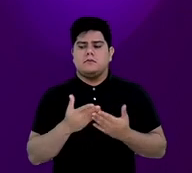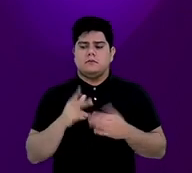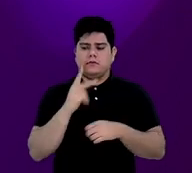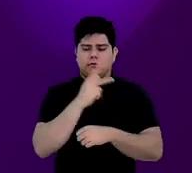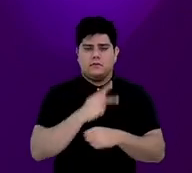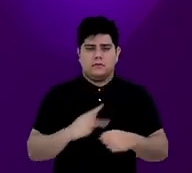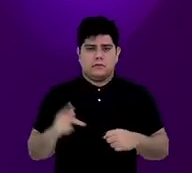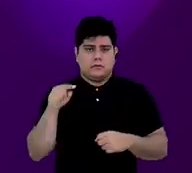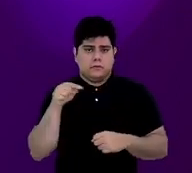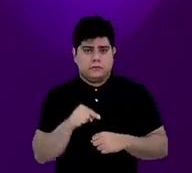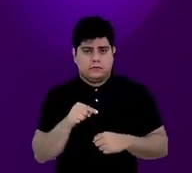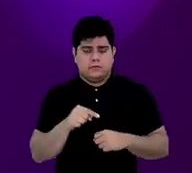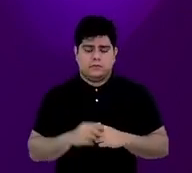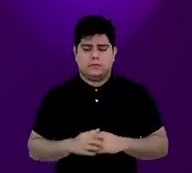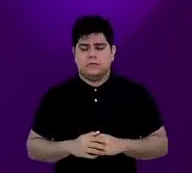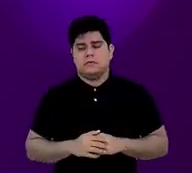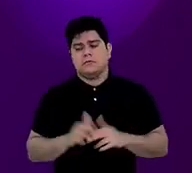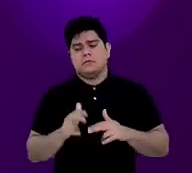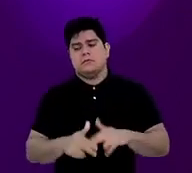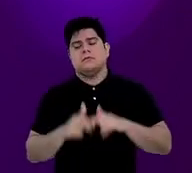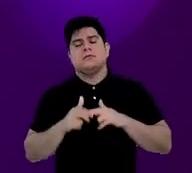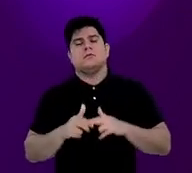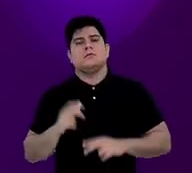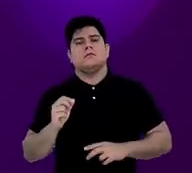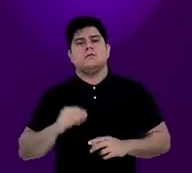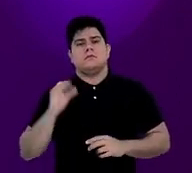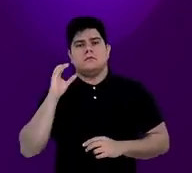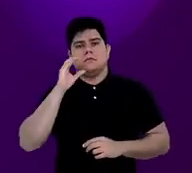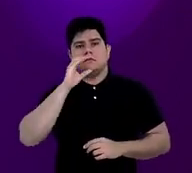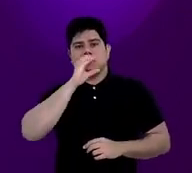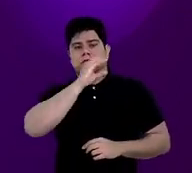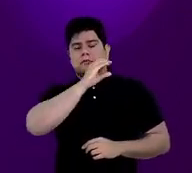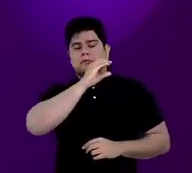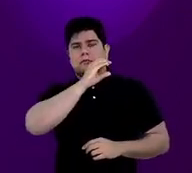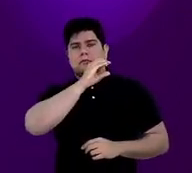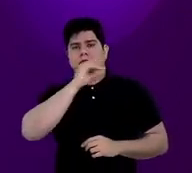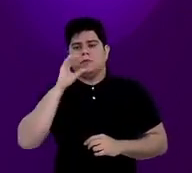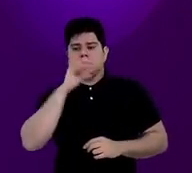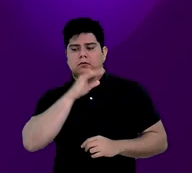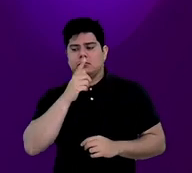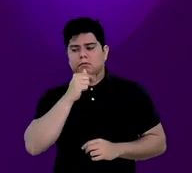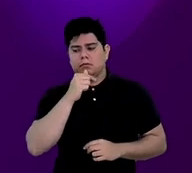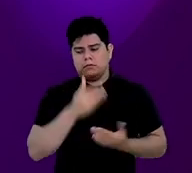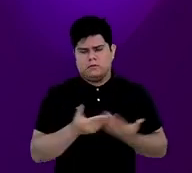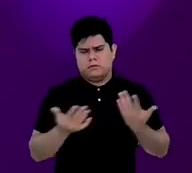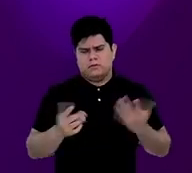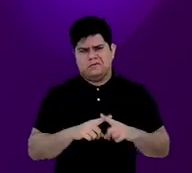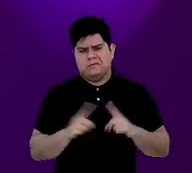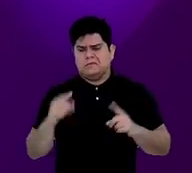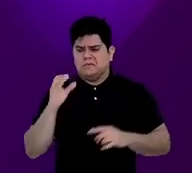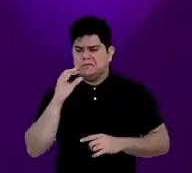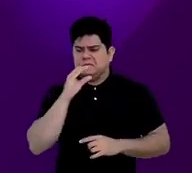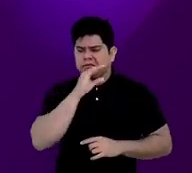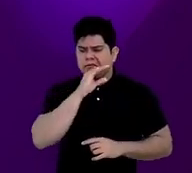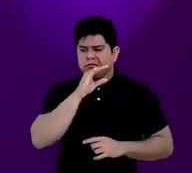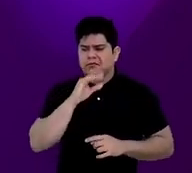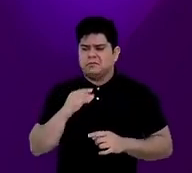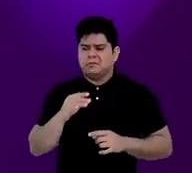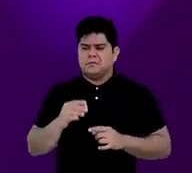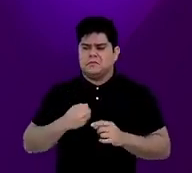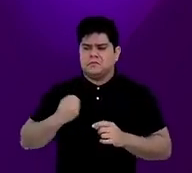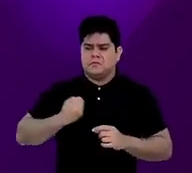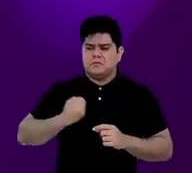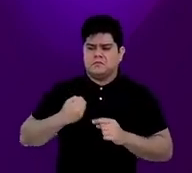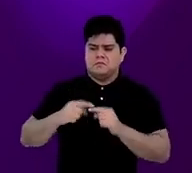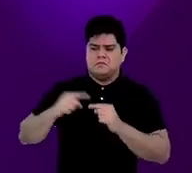nanoscale heating of the water. But it's not measurable heating, it's all on a nanoscale. And both of these